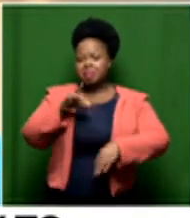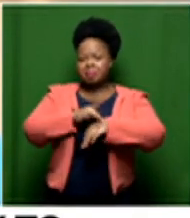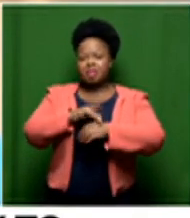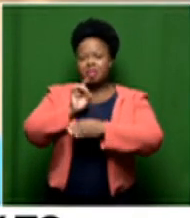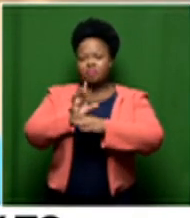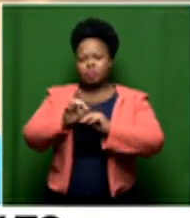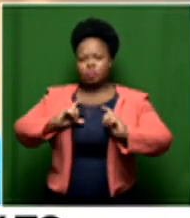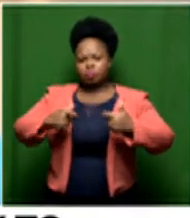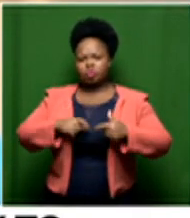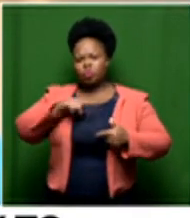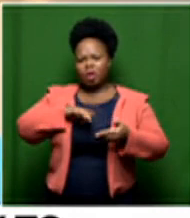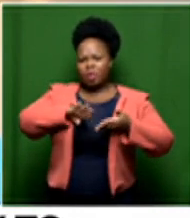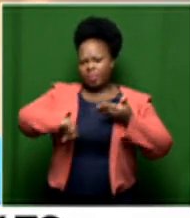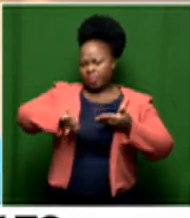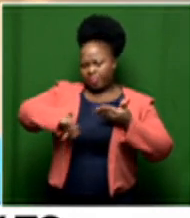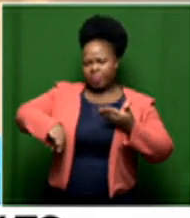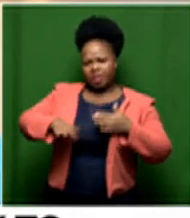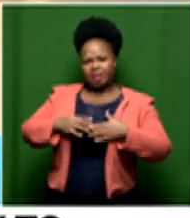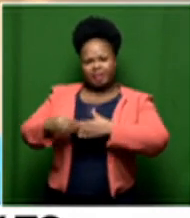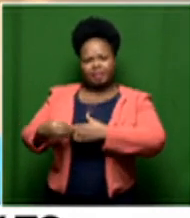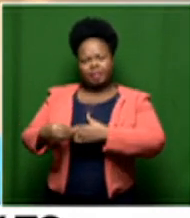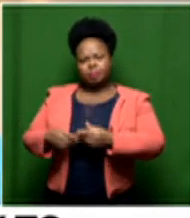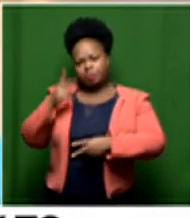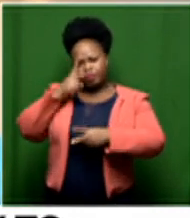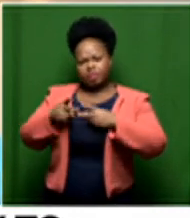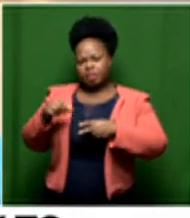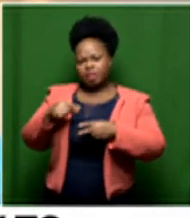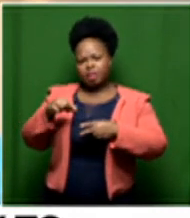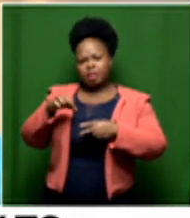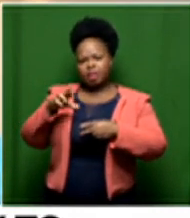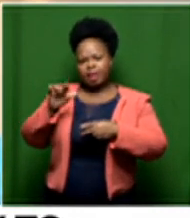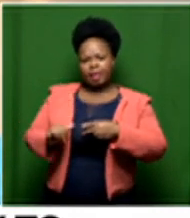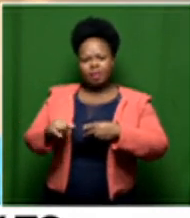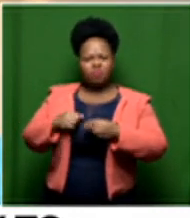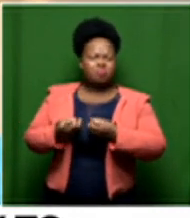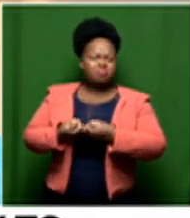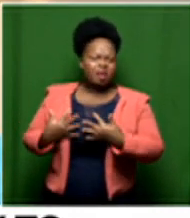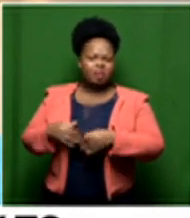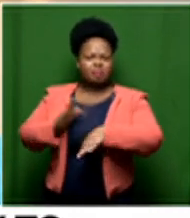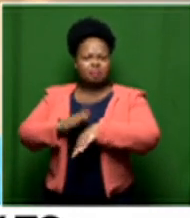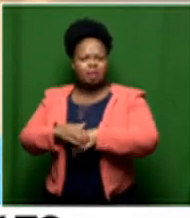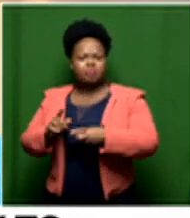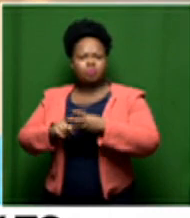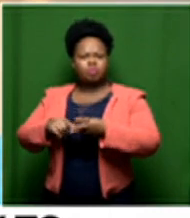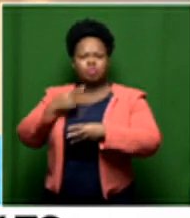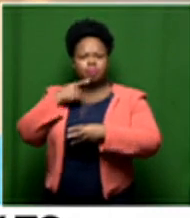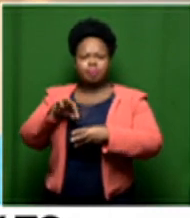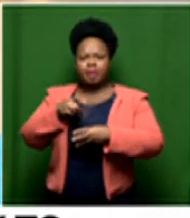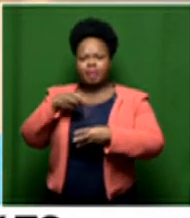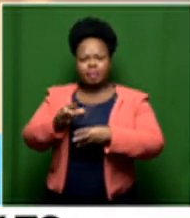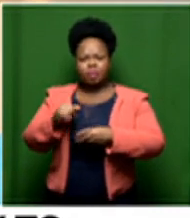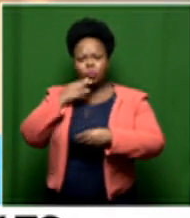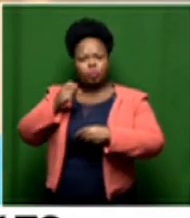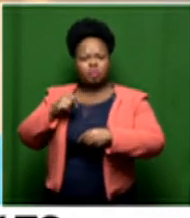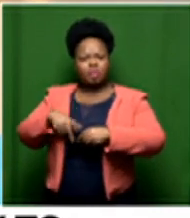Advisory Commission excluded leading scientists like Professor Glenda Gray, who we've spoken to many times, and vaccinologist Shabir Mahdi,